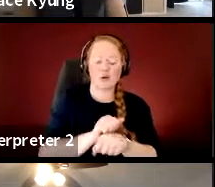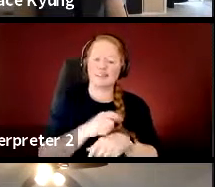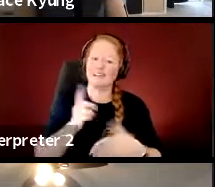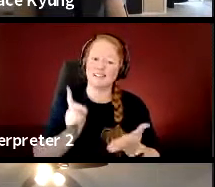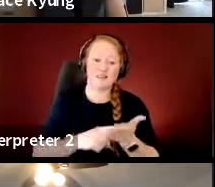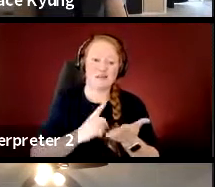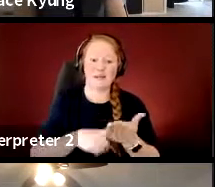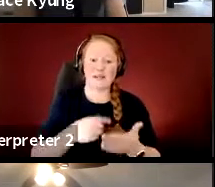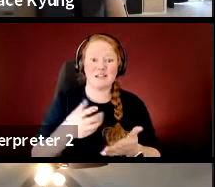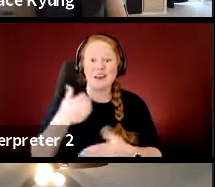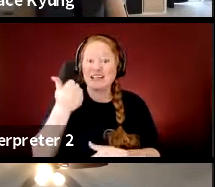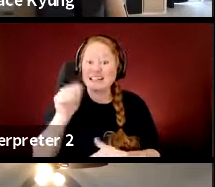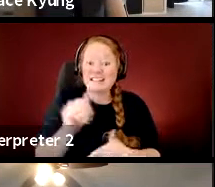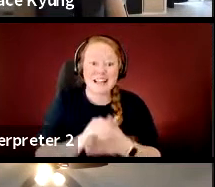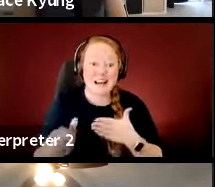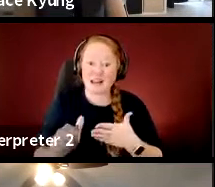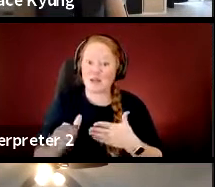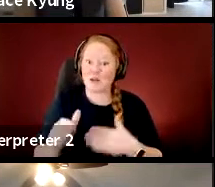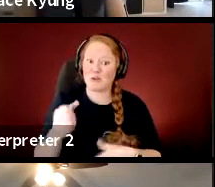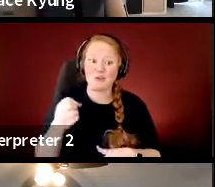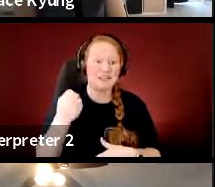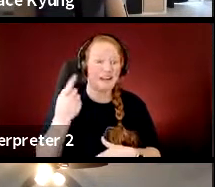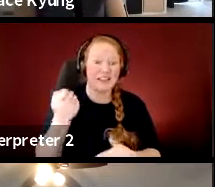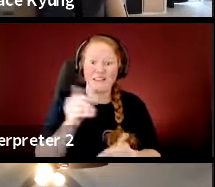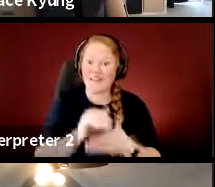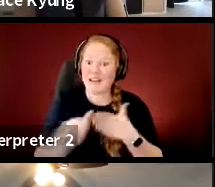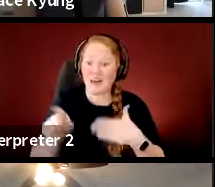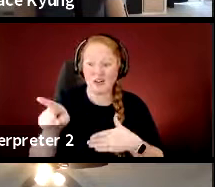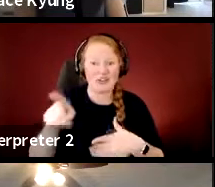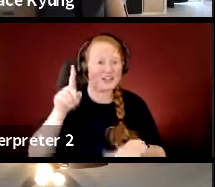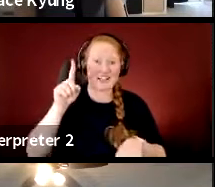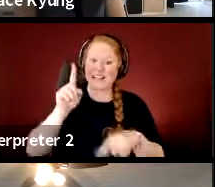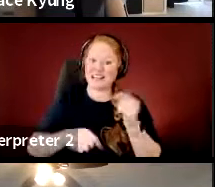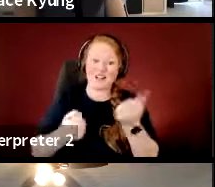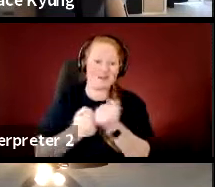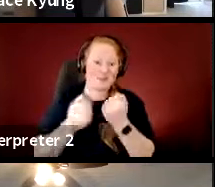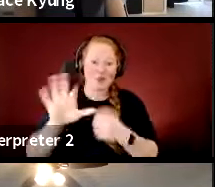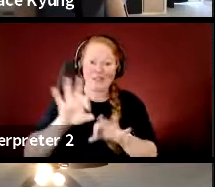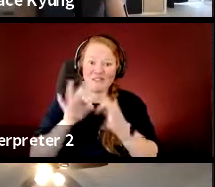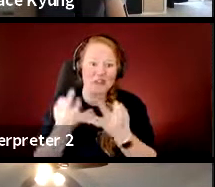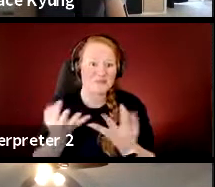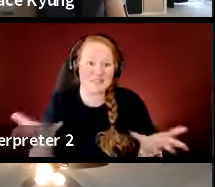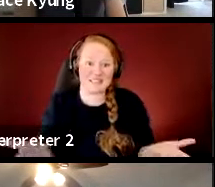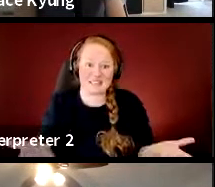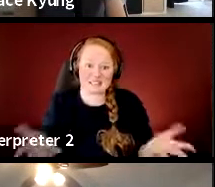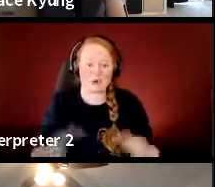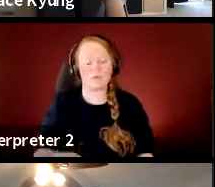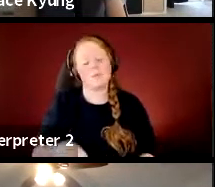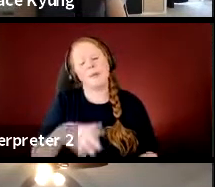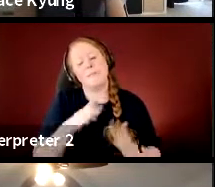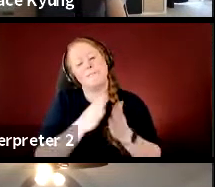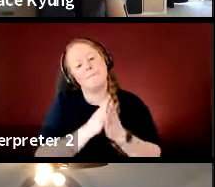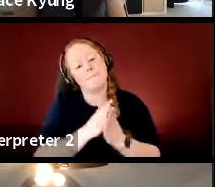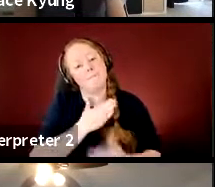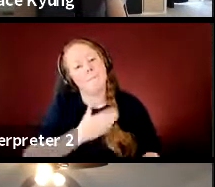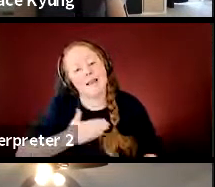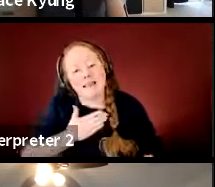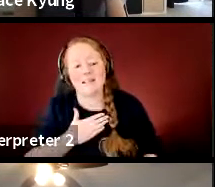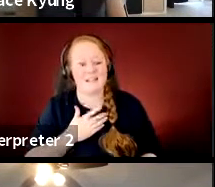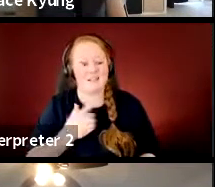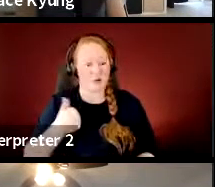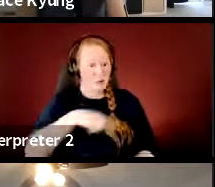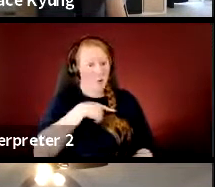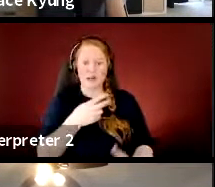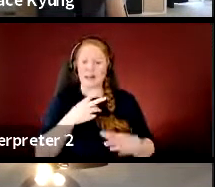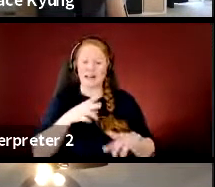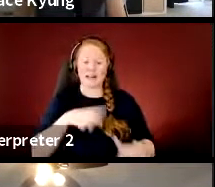can't even pay their families. Please consider, please think about what we're doing. We are the unsung heroes. We keep the